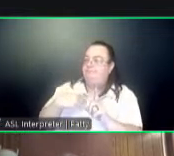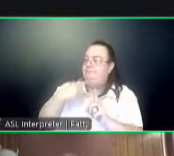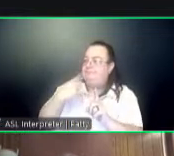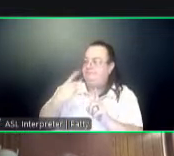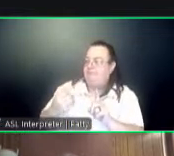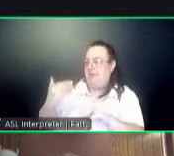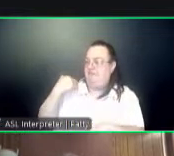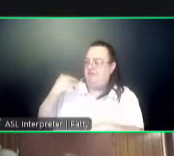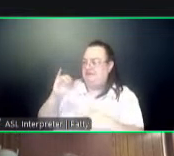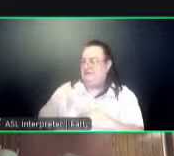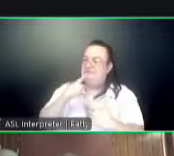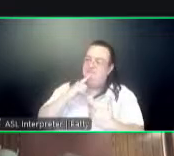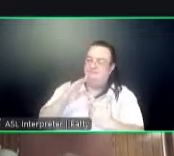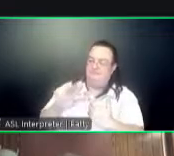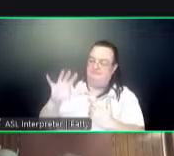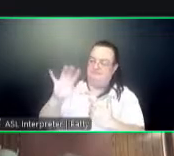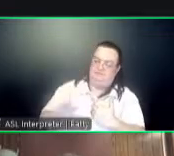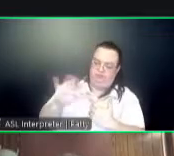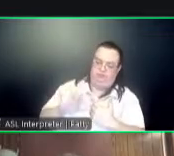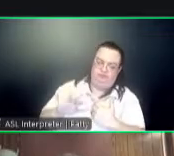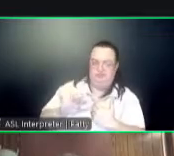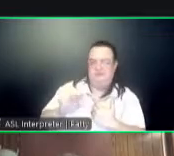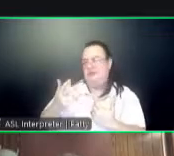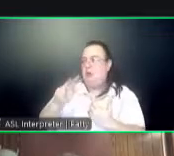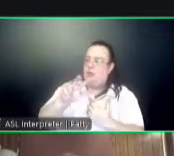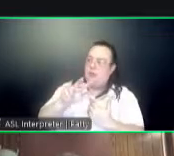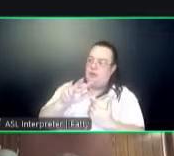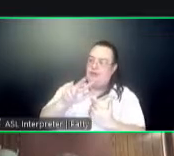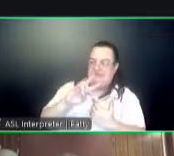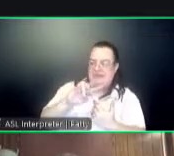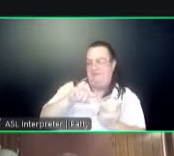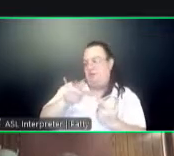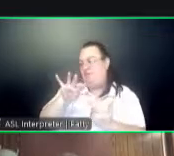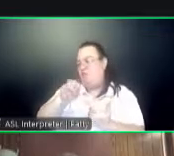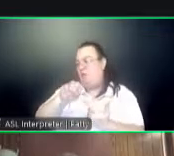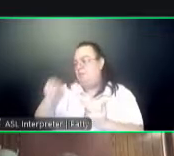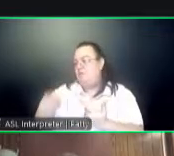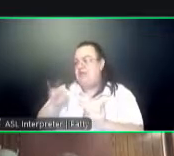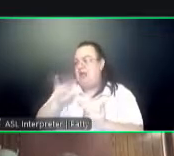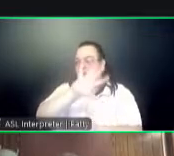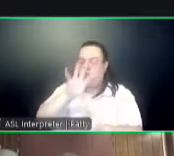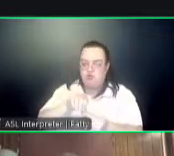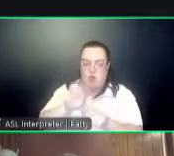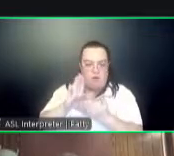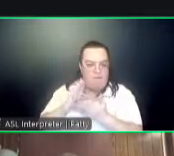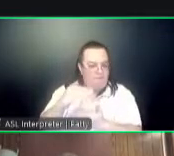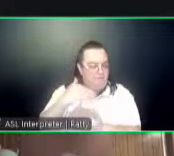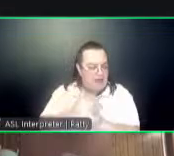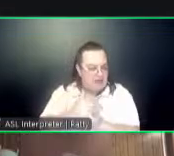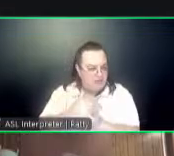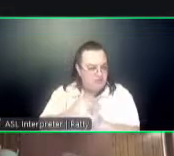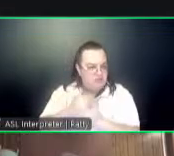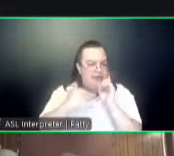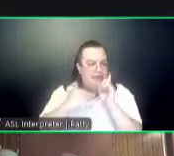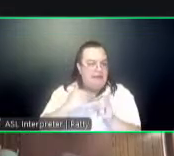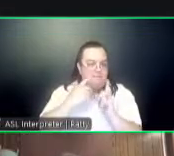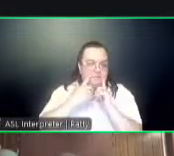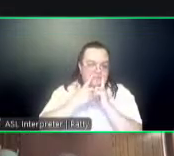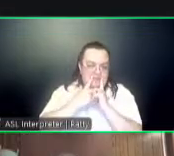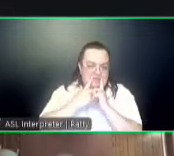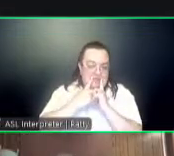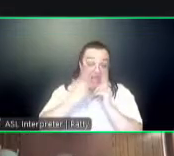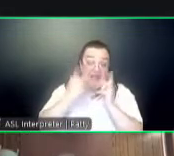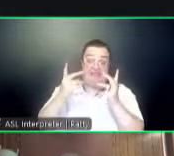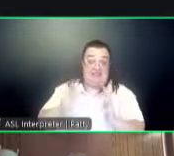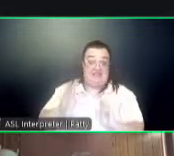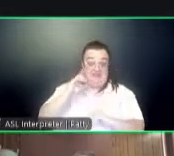be approximately 37-40% of the budget. But I think that's Public Works.